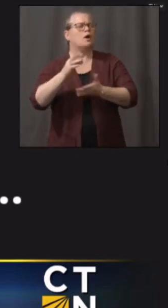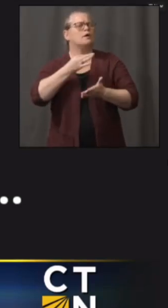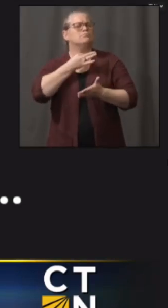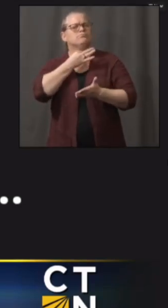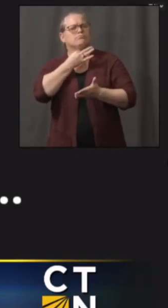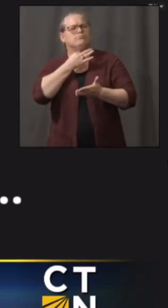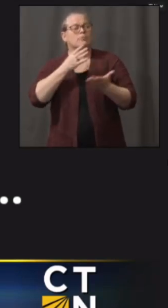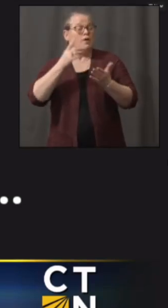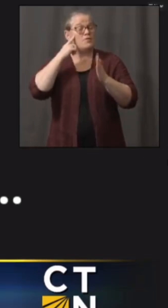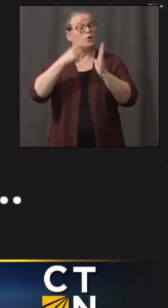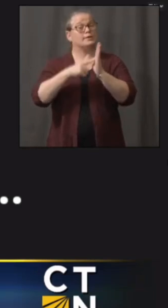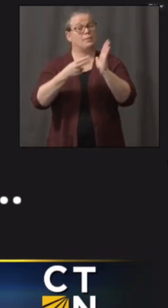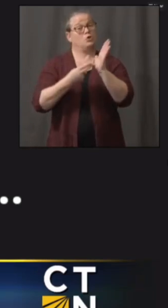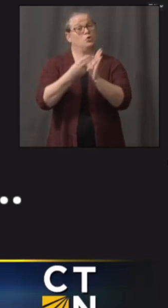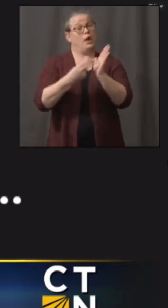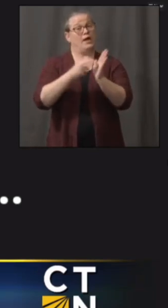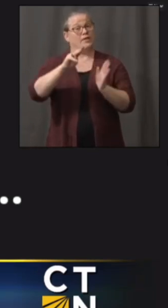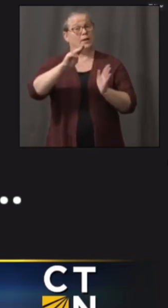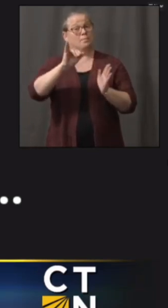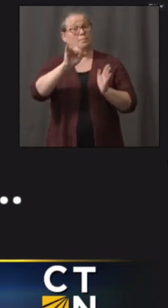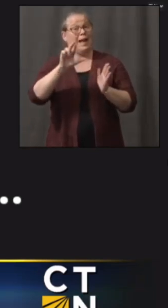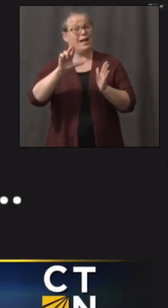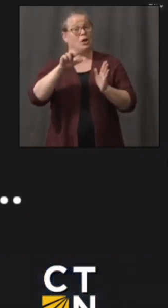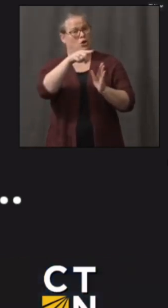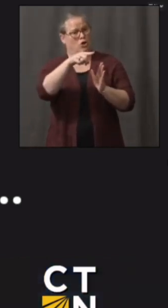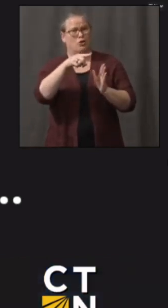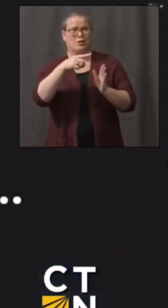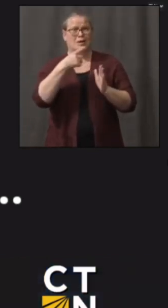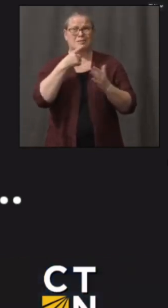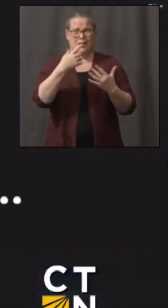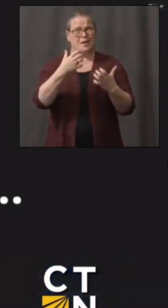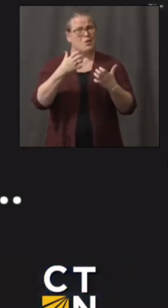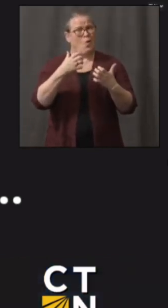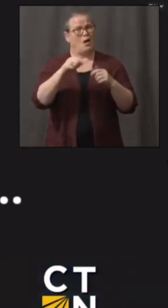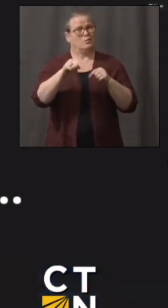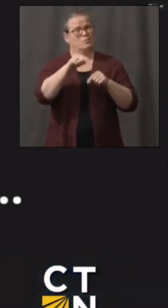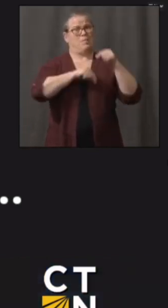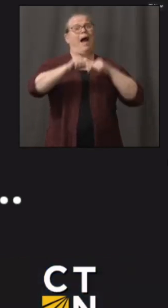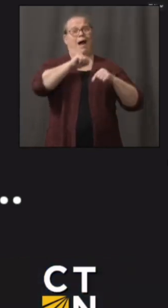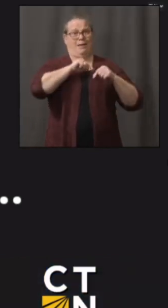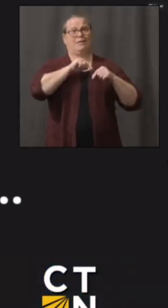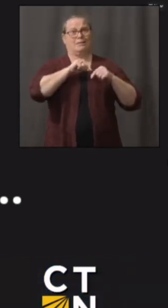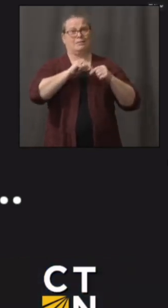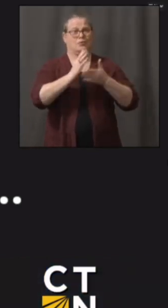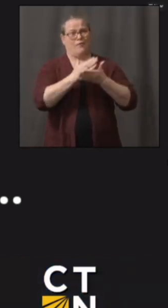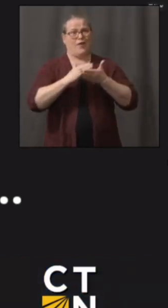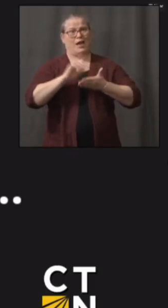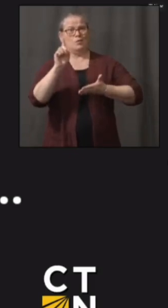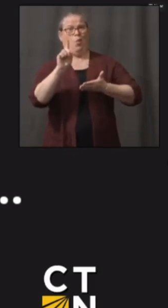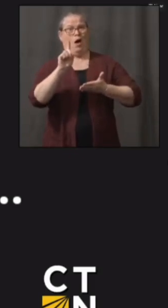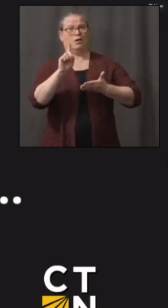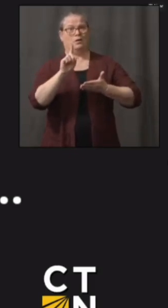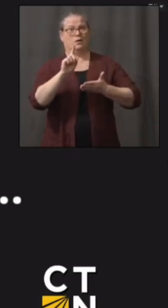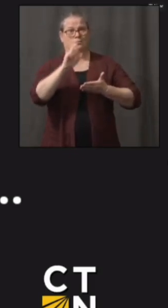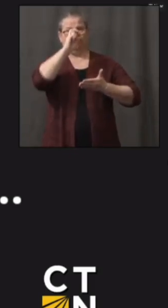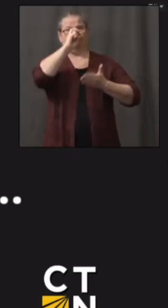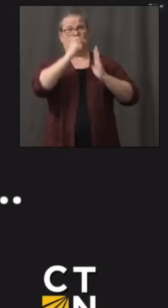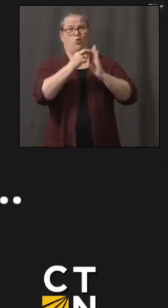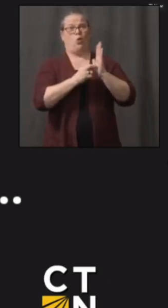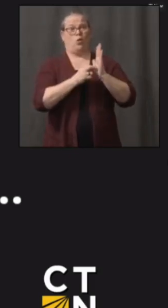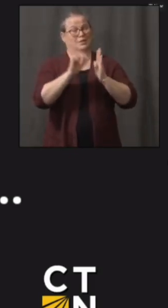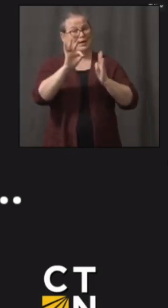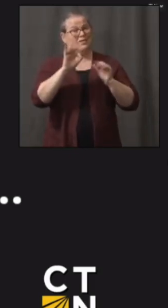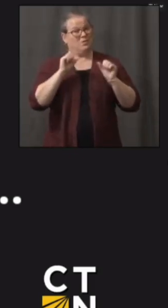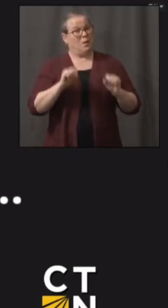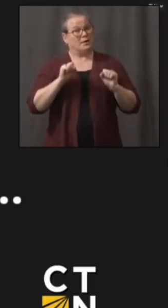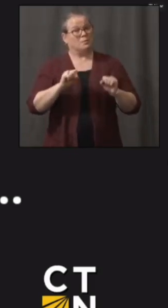mayor, he's indicated that he'd like the city to go back to phase 1 if possible. So what decisions can municipalities make at